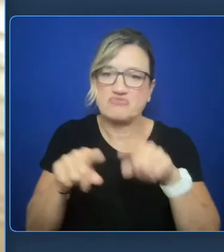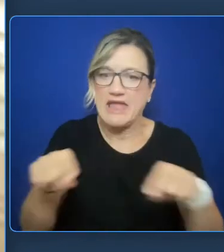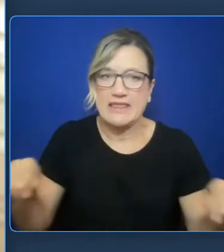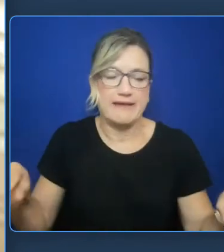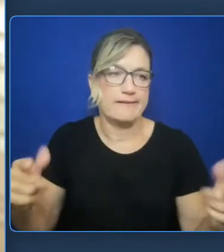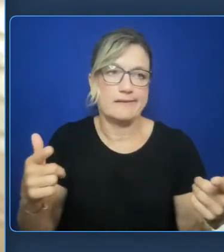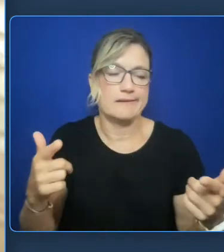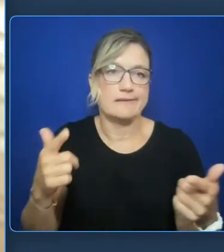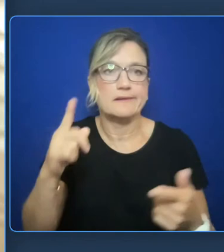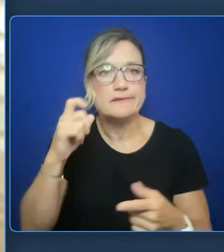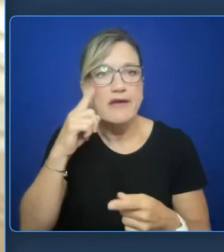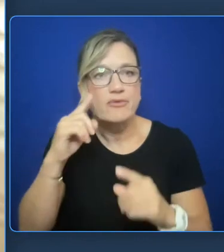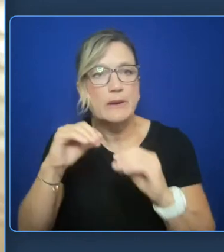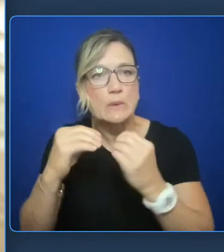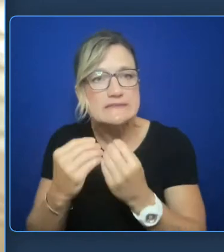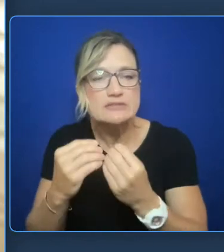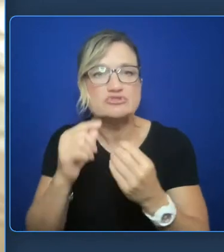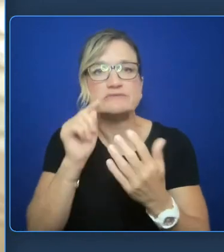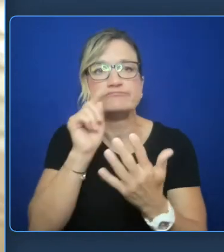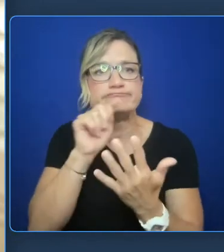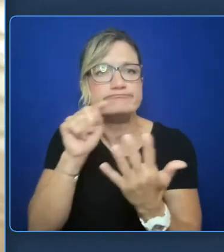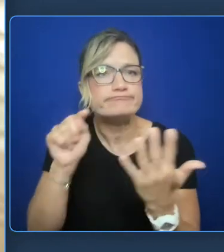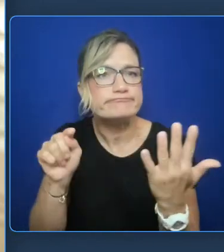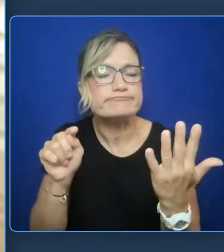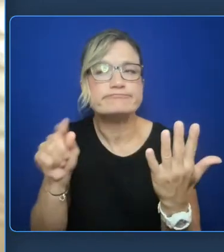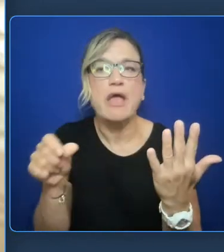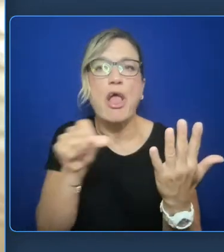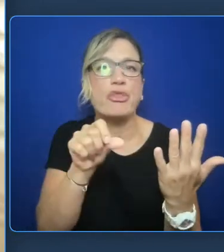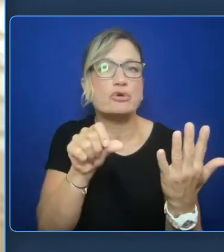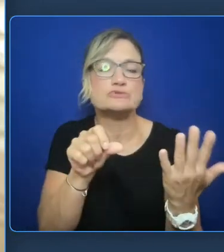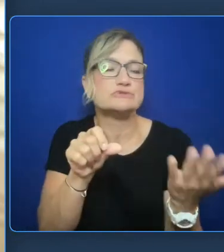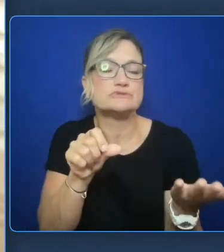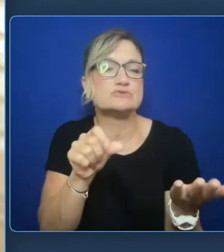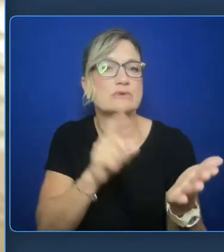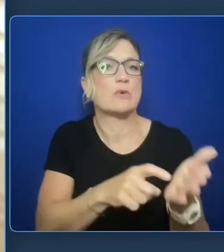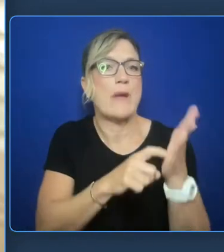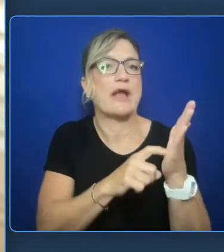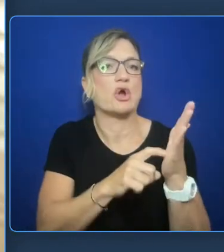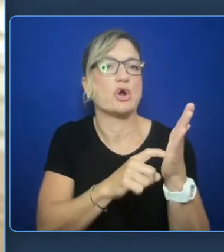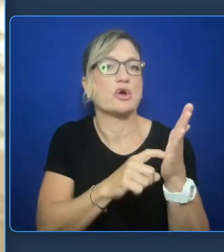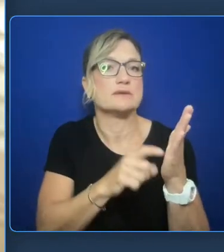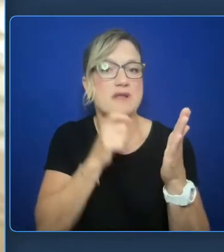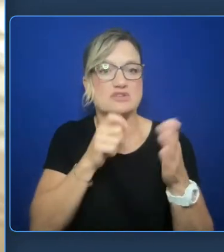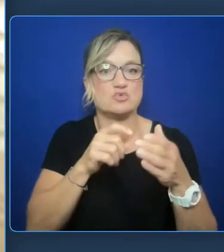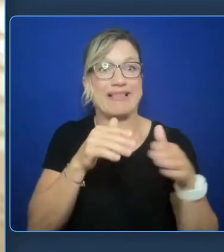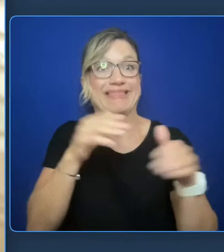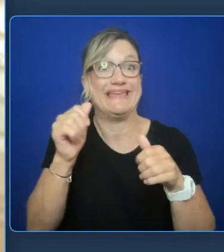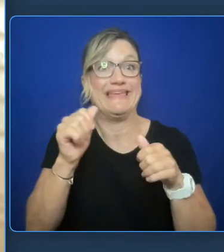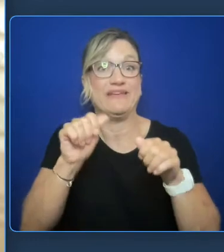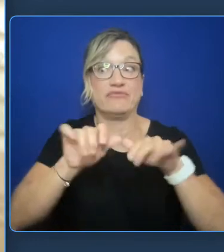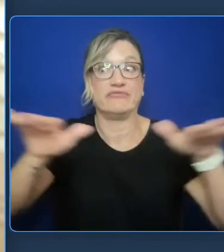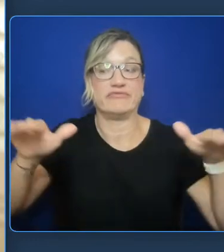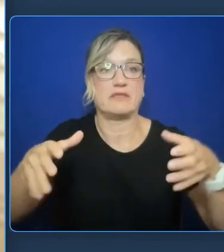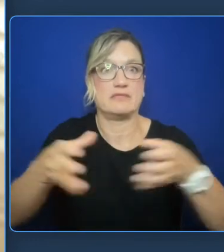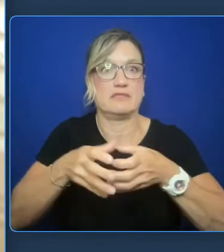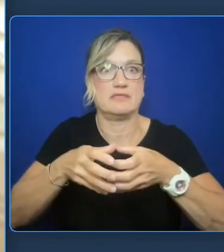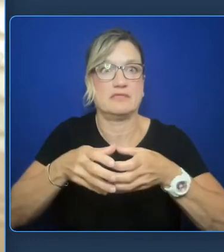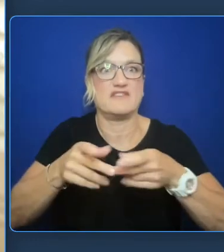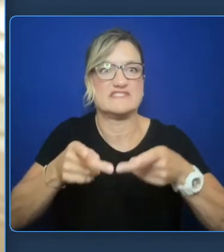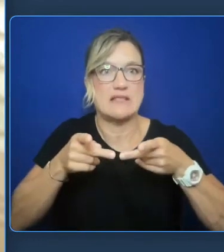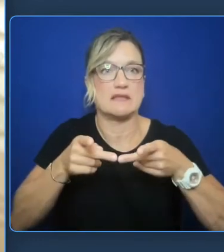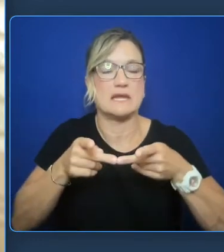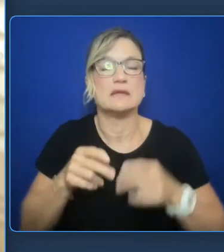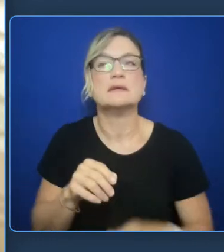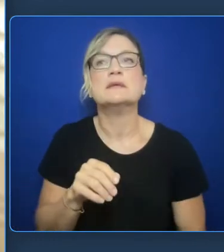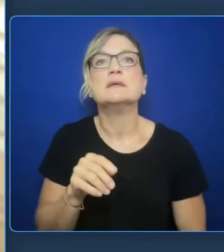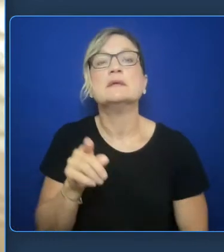of government organizations and others that do require it not to leave the facility. So it's not out. They may